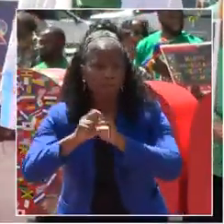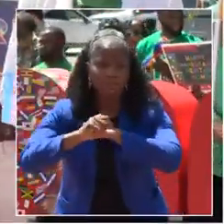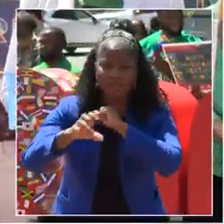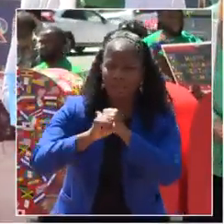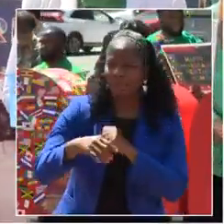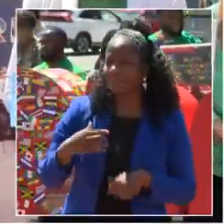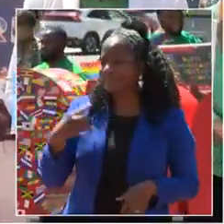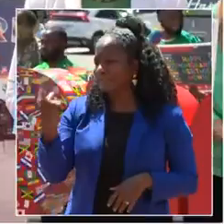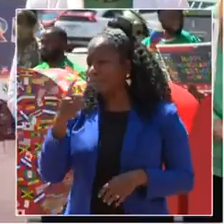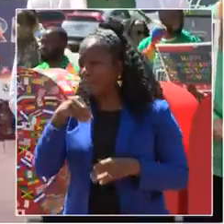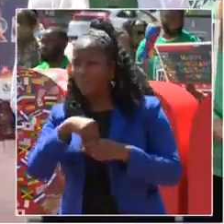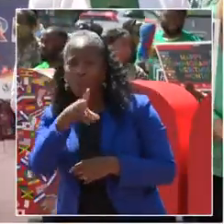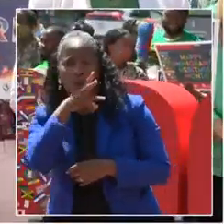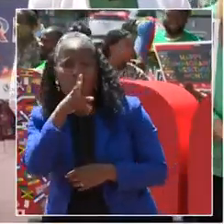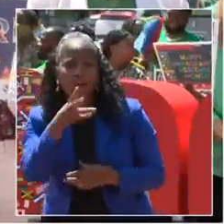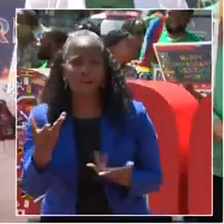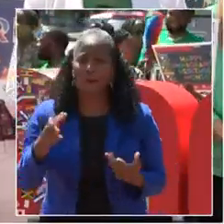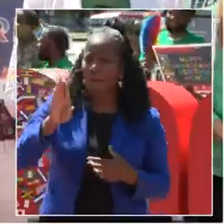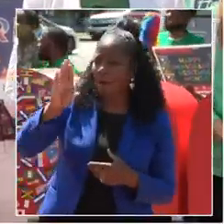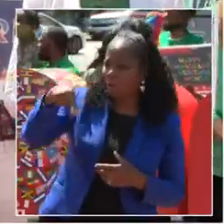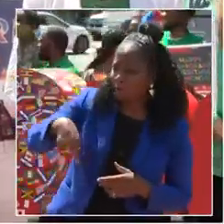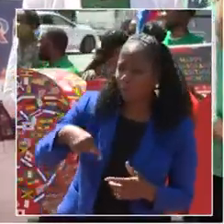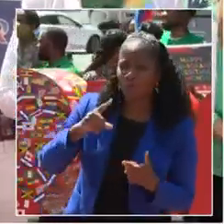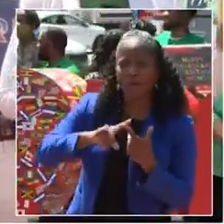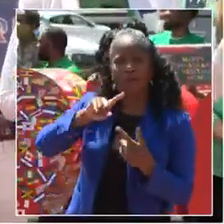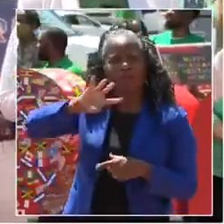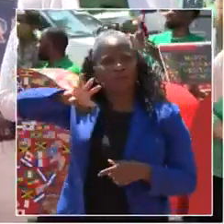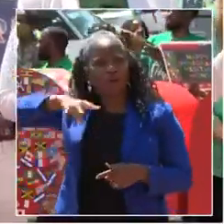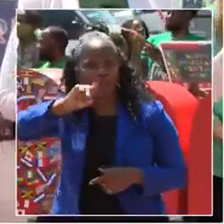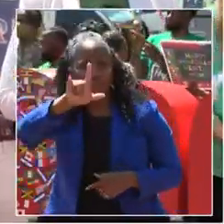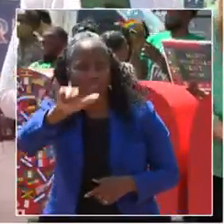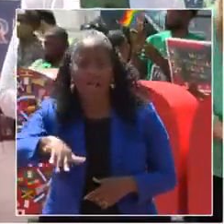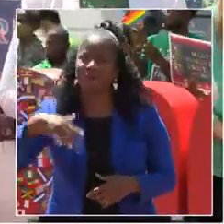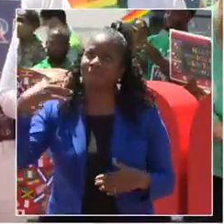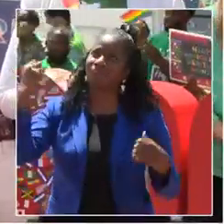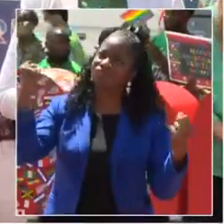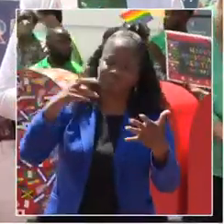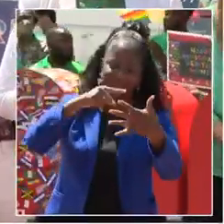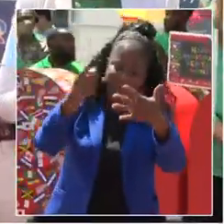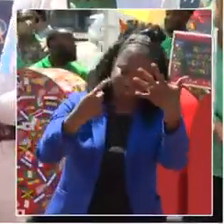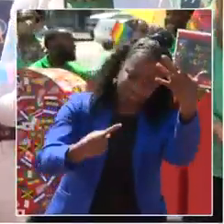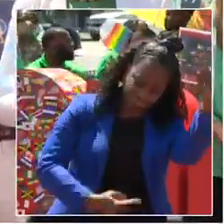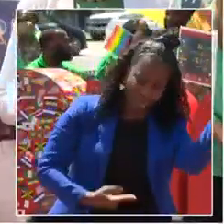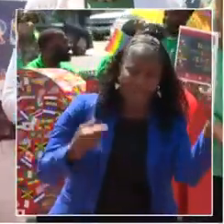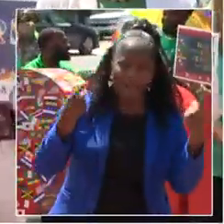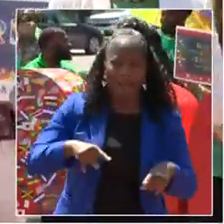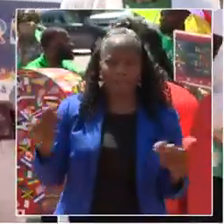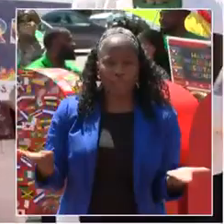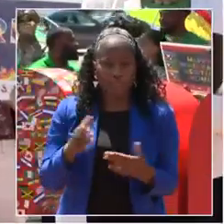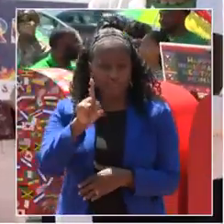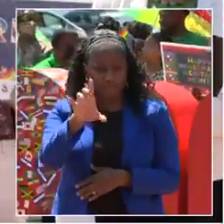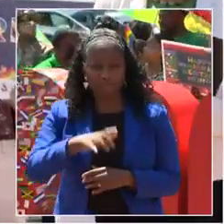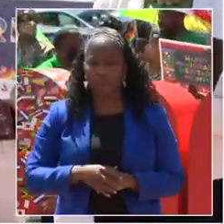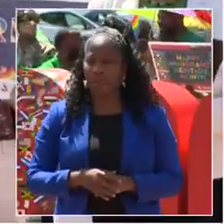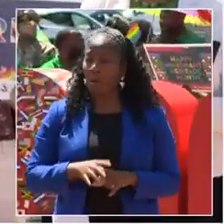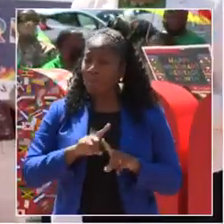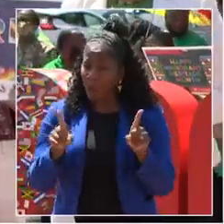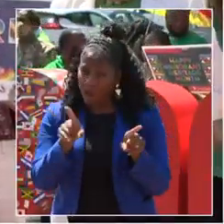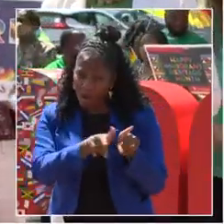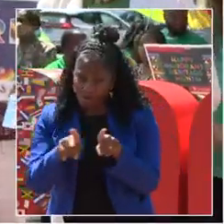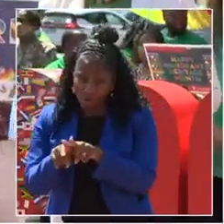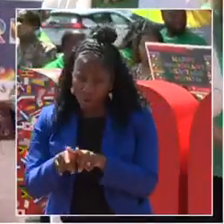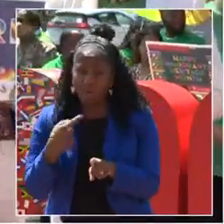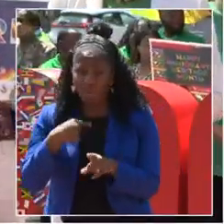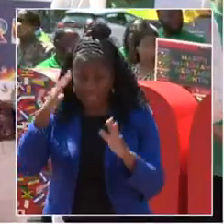Barbecue Festival is coming up, 4th of July is coming up. So it's a busy time in our nation's capital. In addition, we expect some